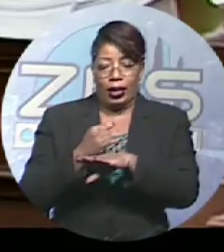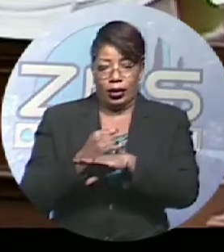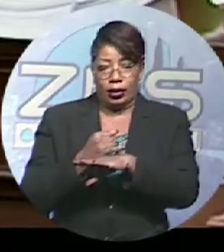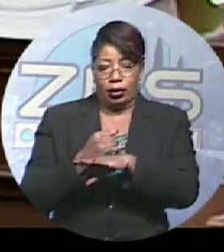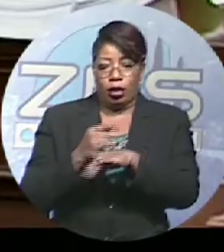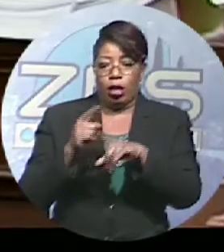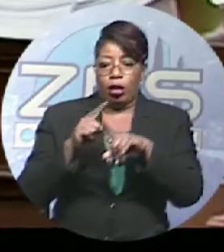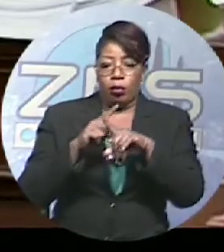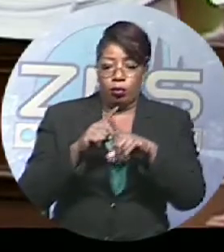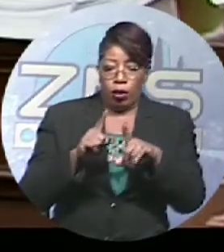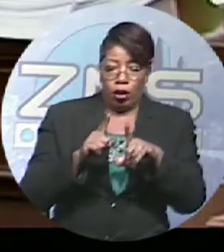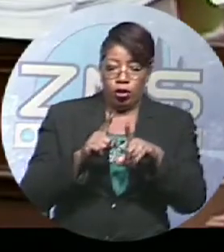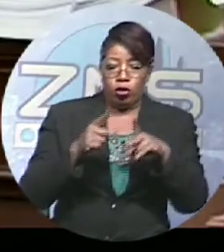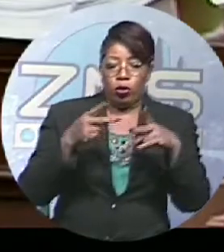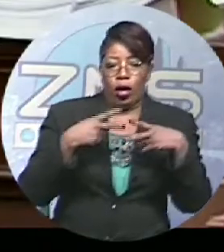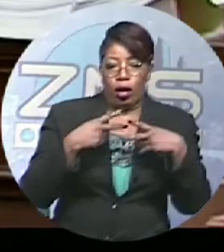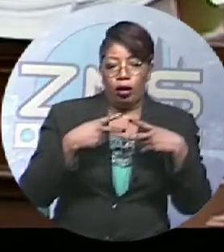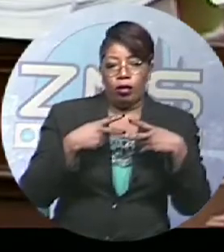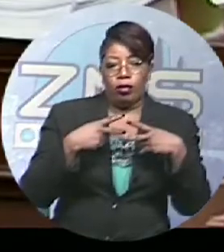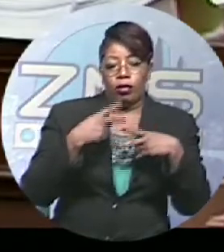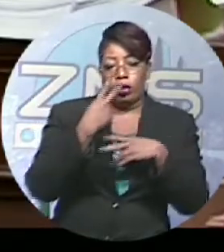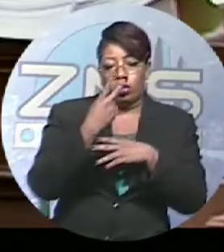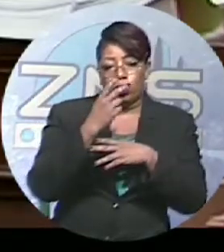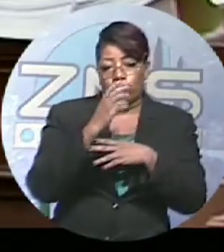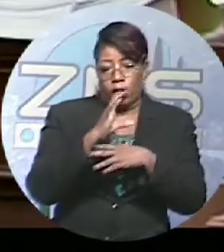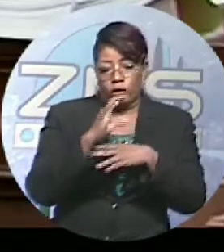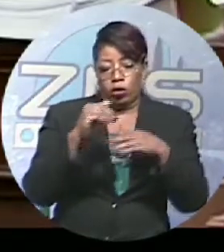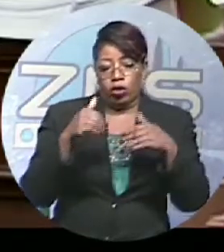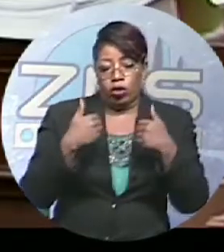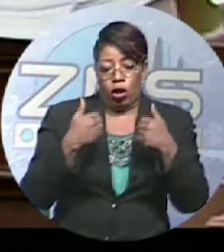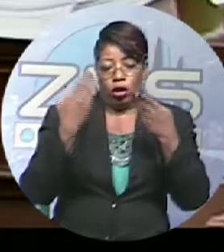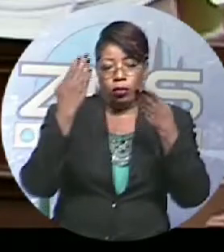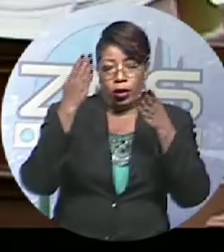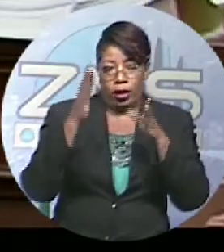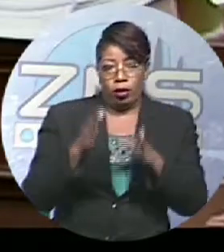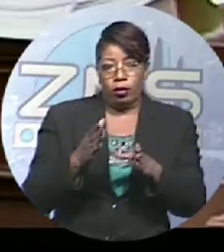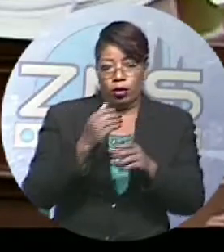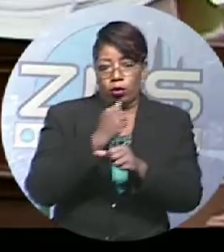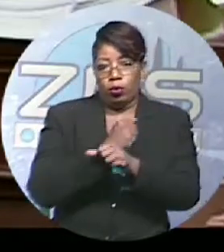to employ, Mr. Speaker, up to 200 young Bahamians